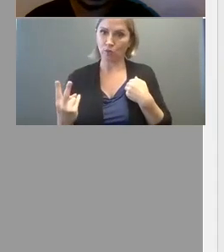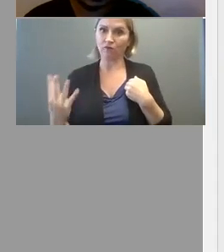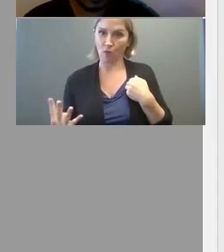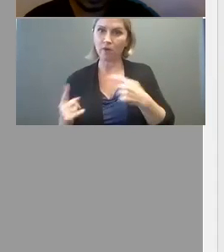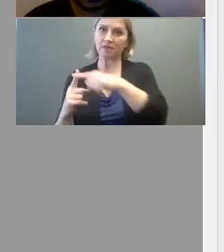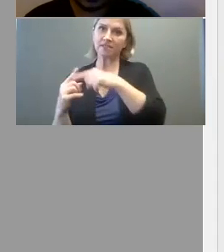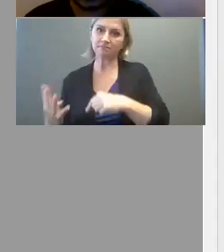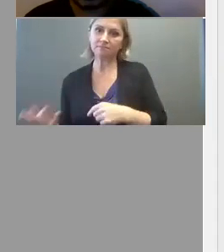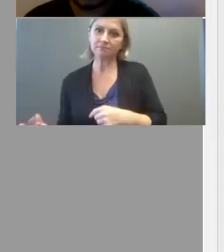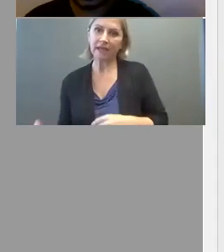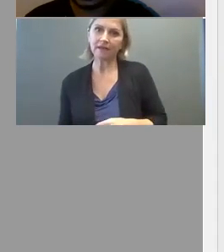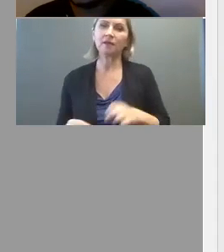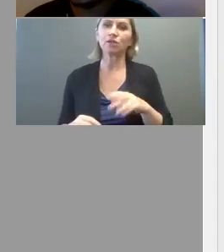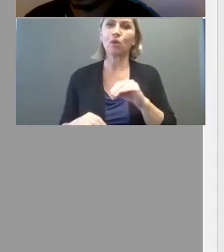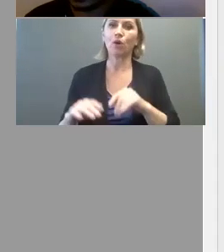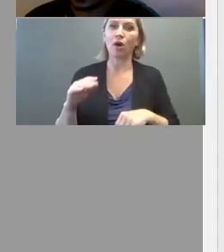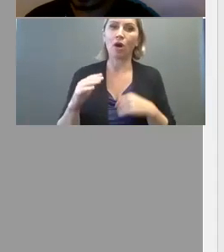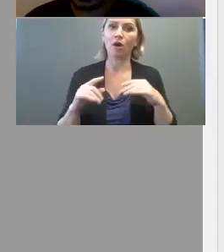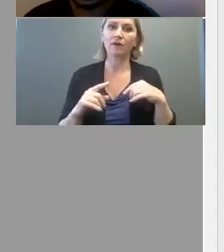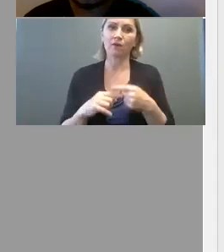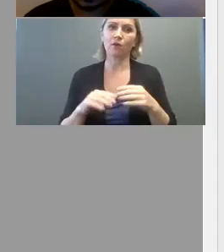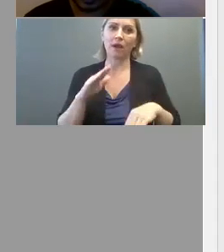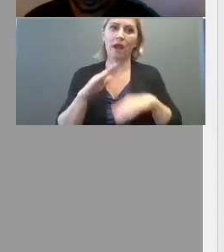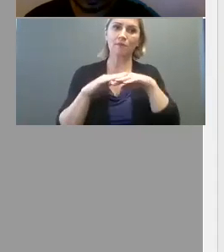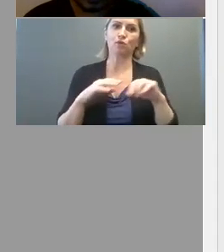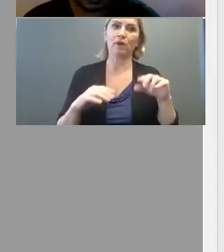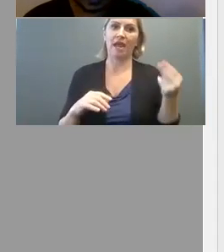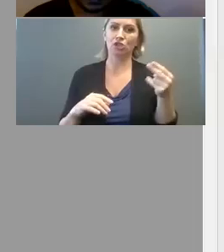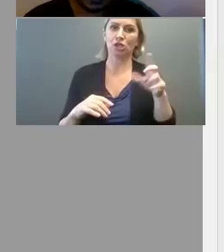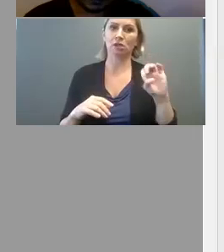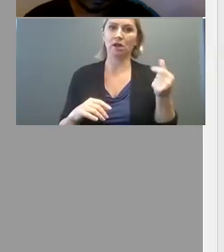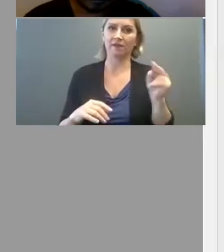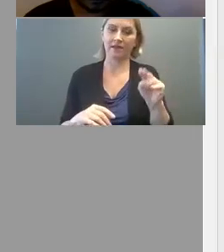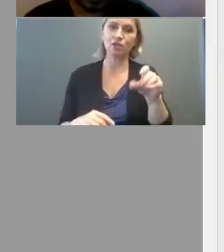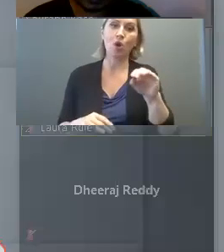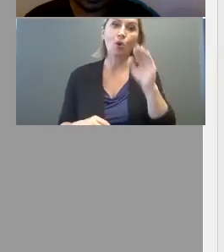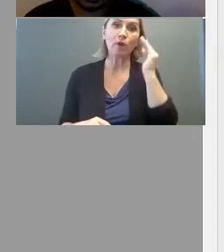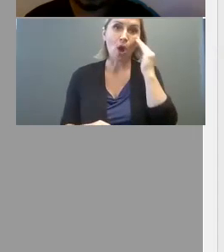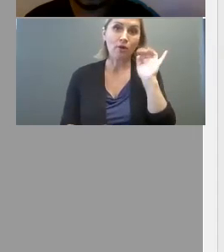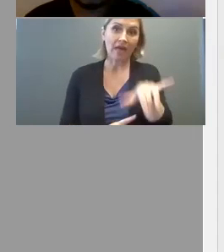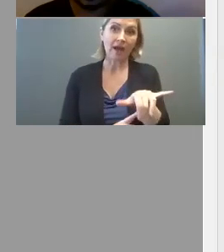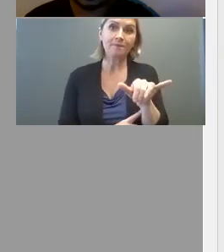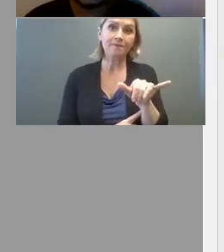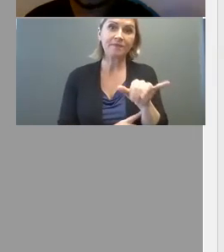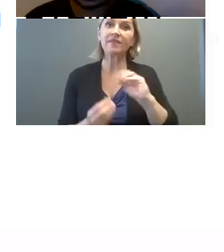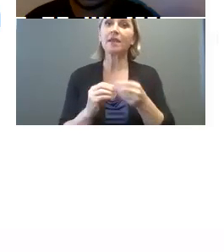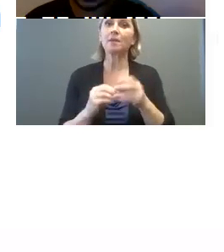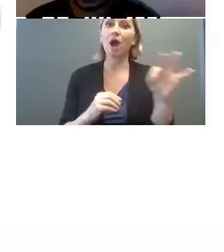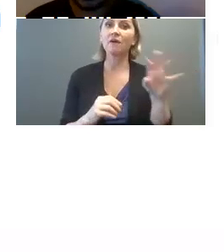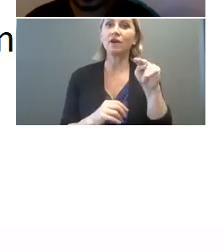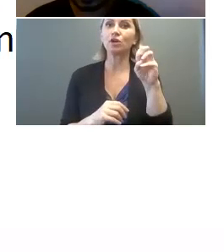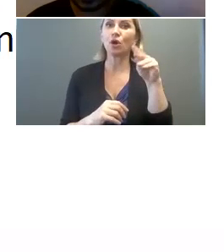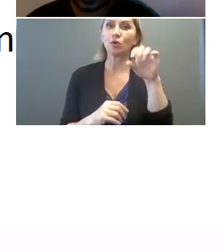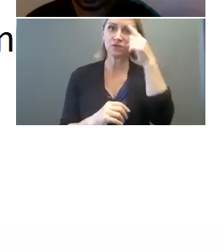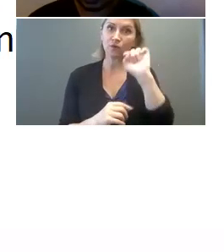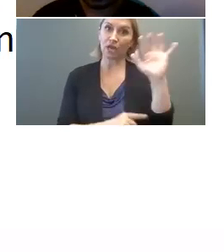8 all the way for h levels. So we know that the number of nodes for a